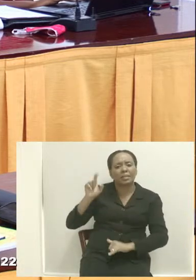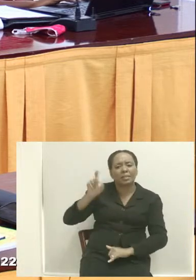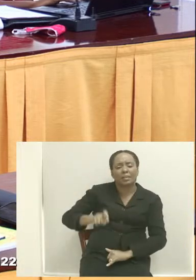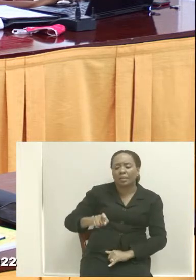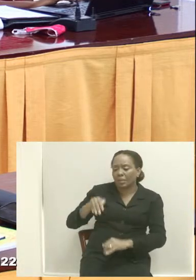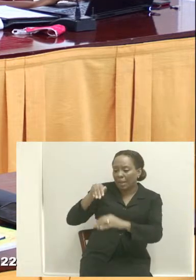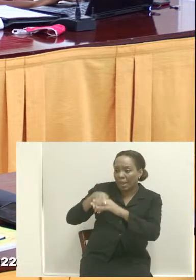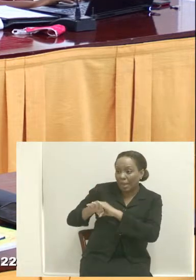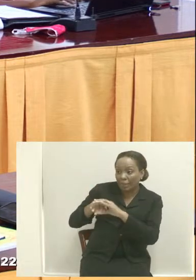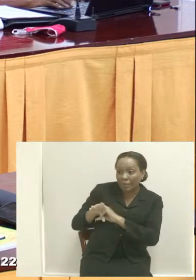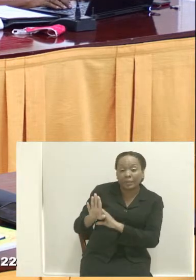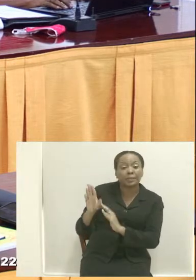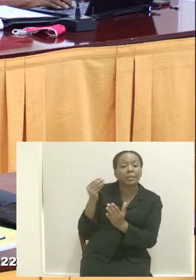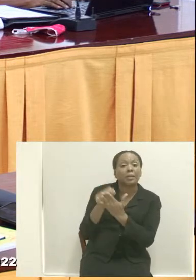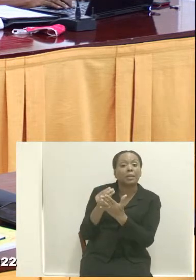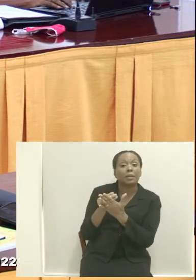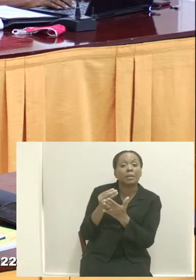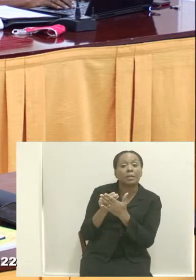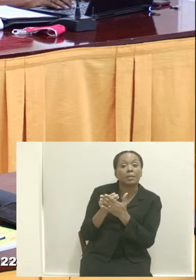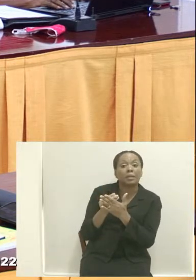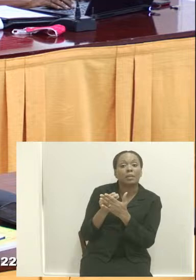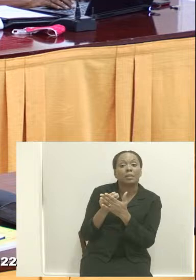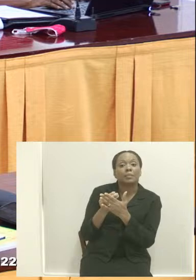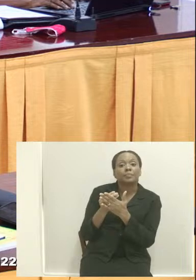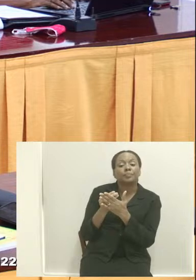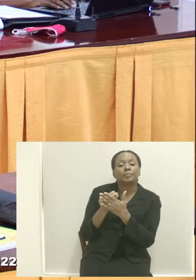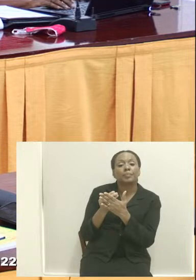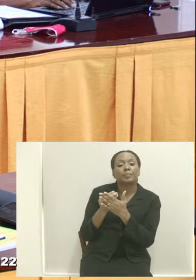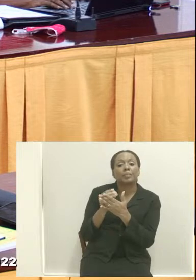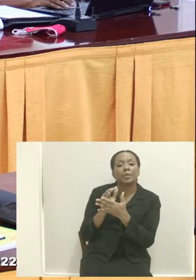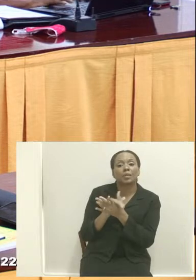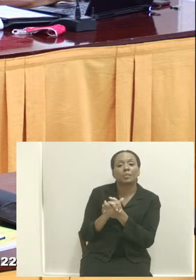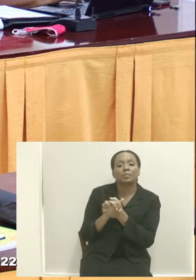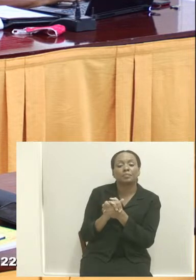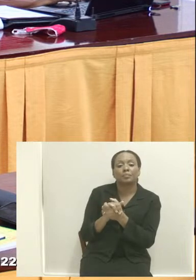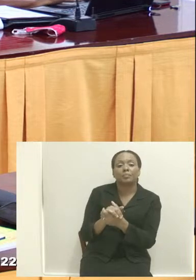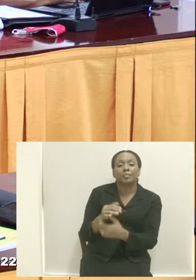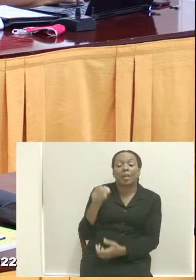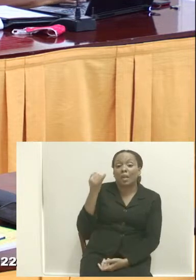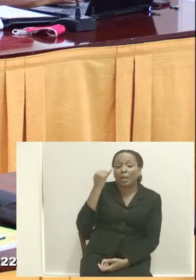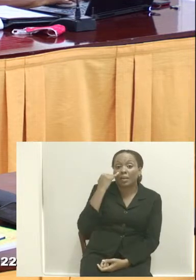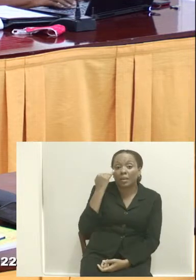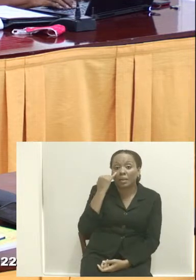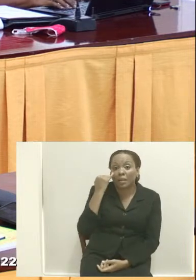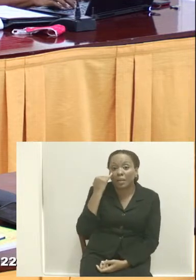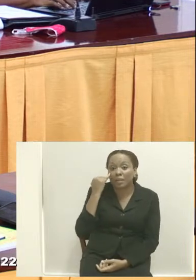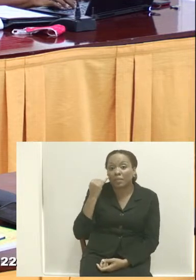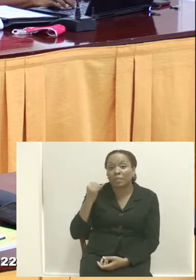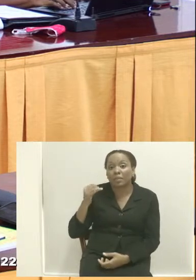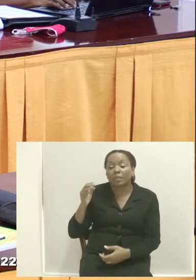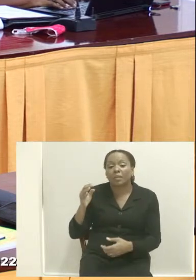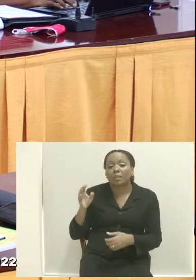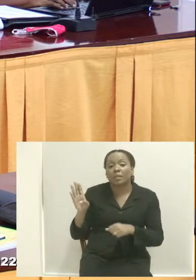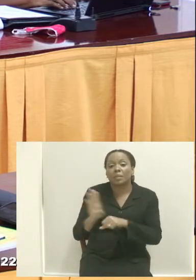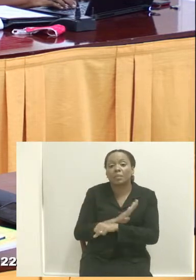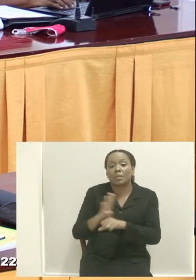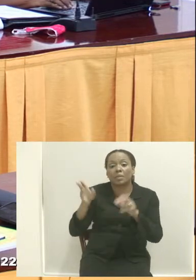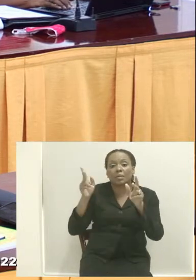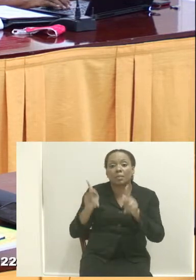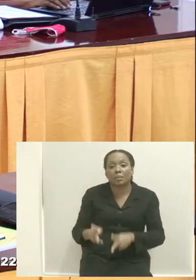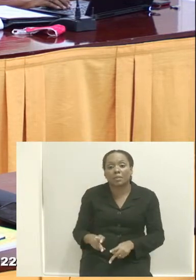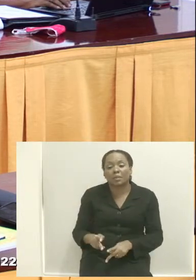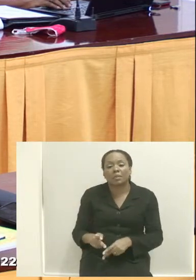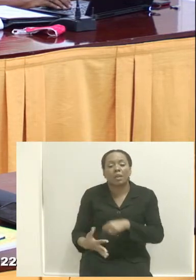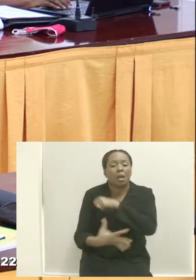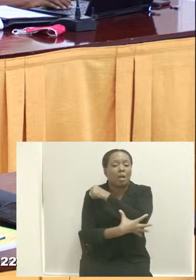business owner if that business owner is born into circumstances of poverty or continues to live in